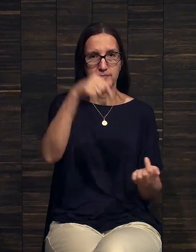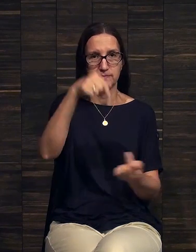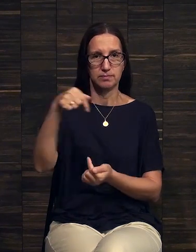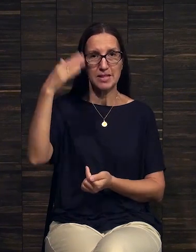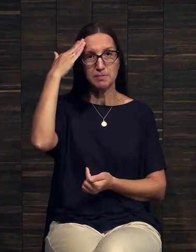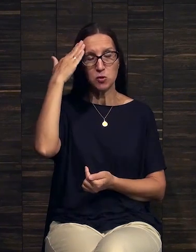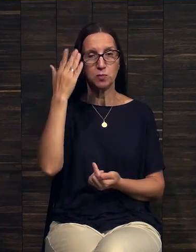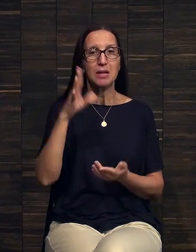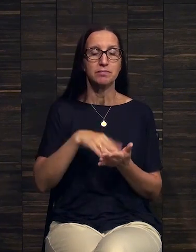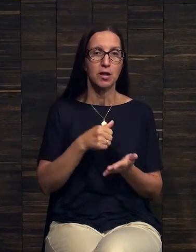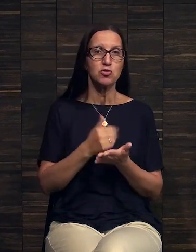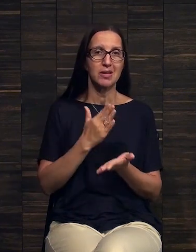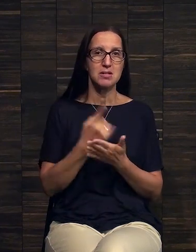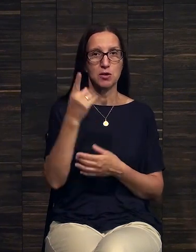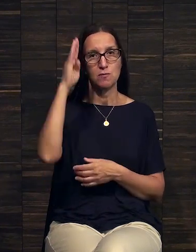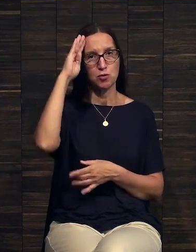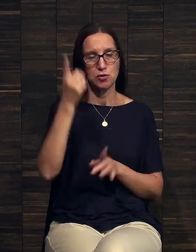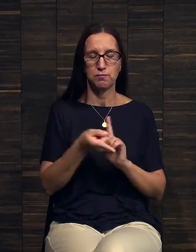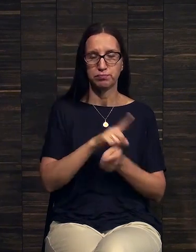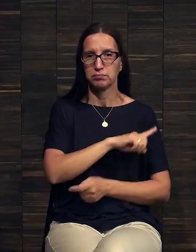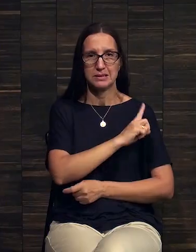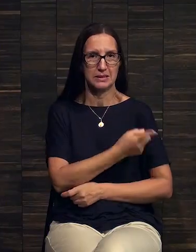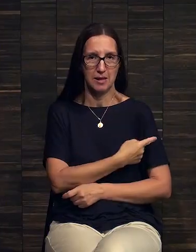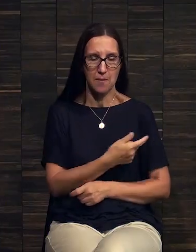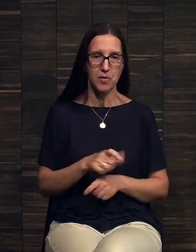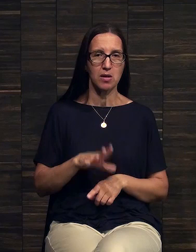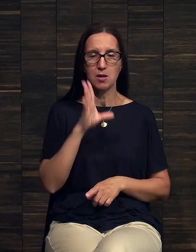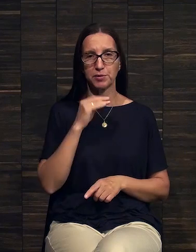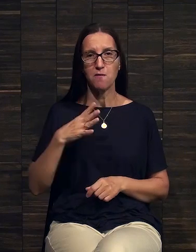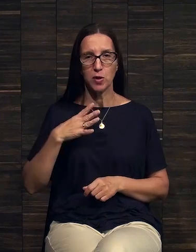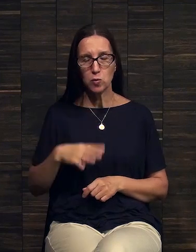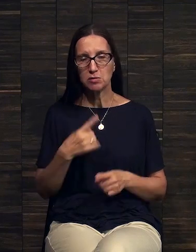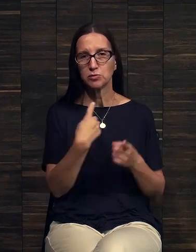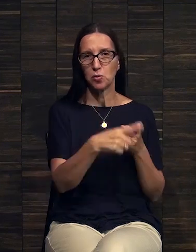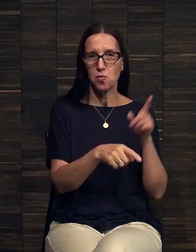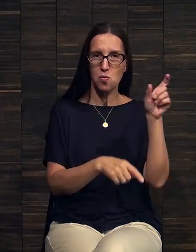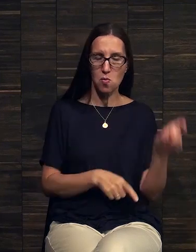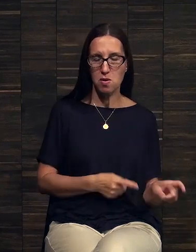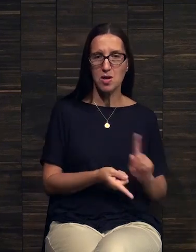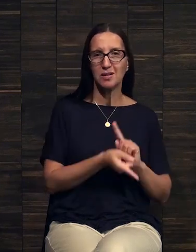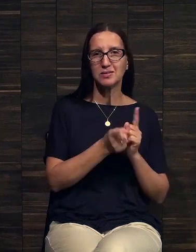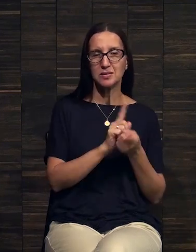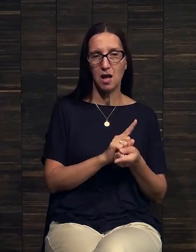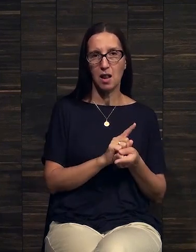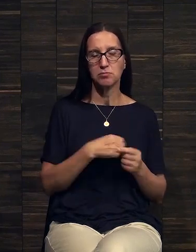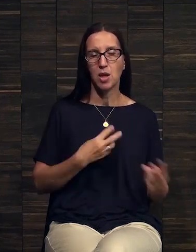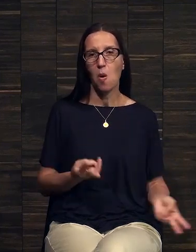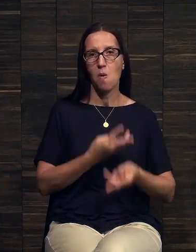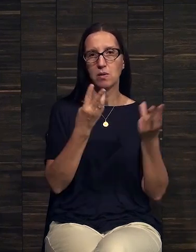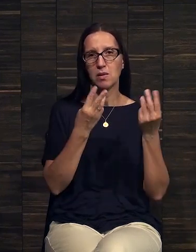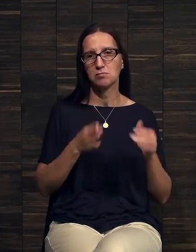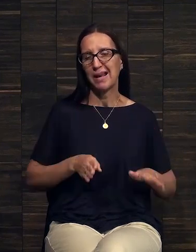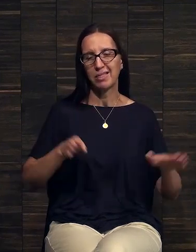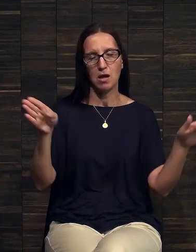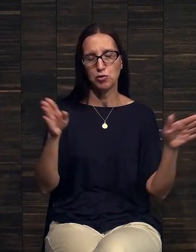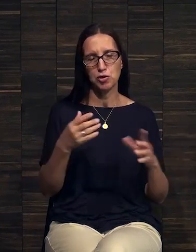them got specific supernatural abilities. One man became super strong and stamina was